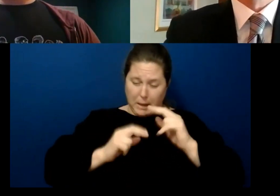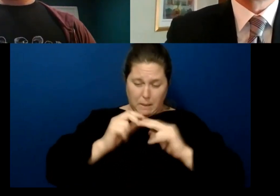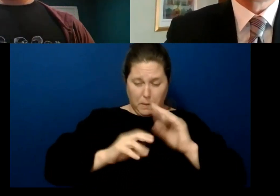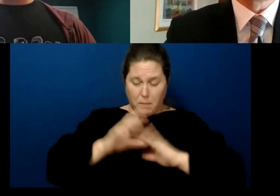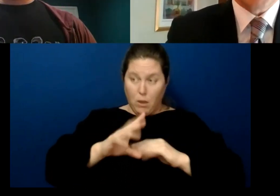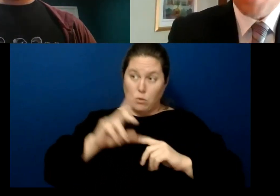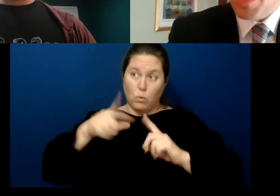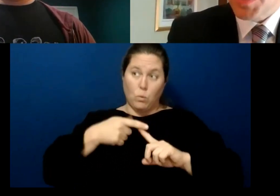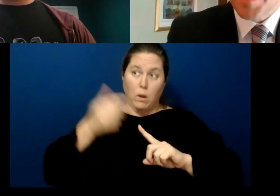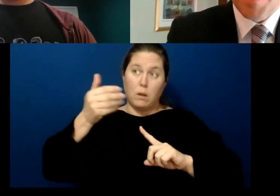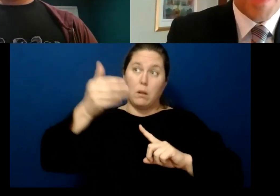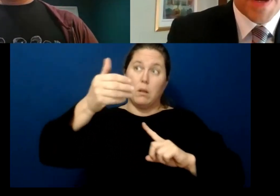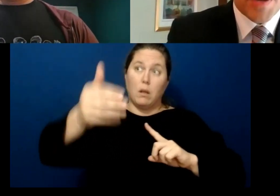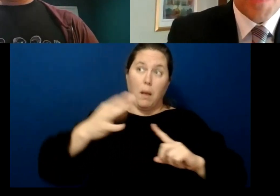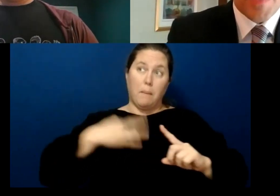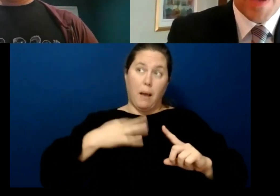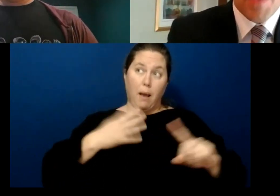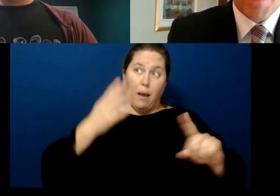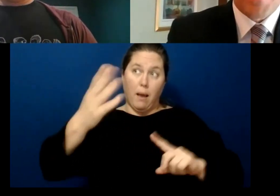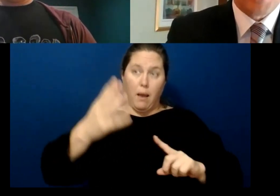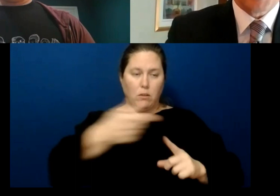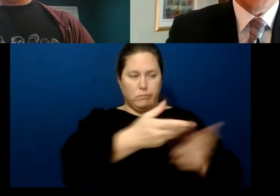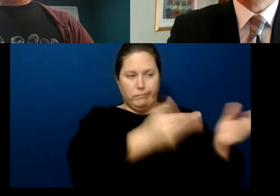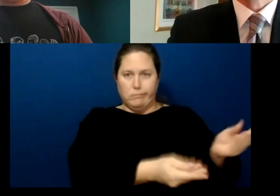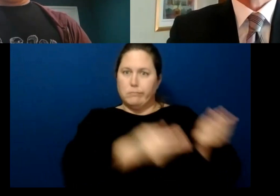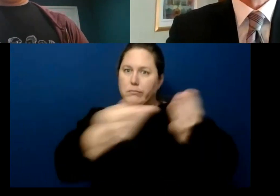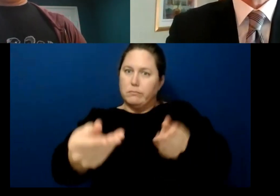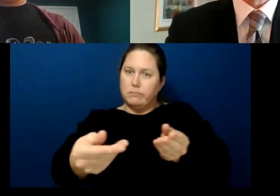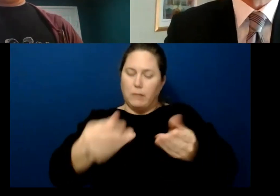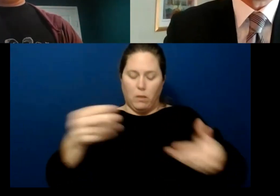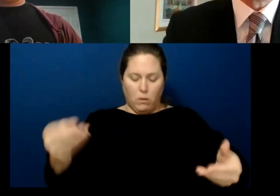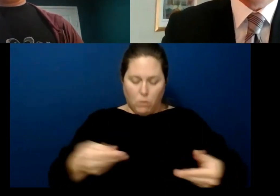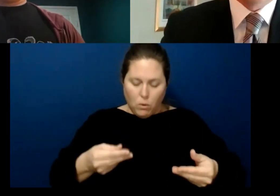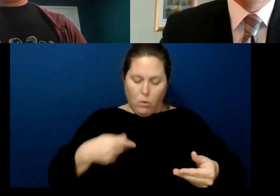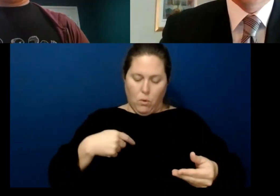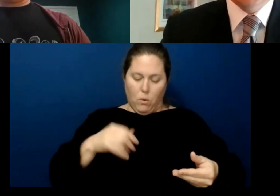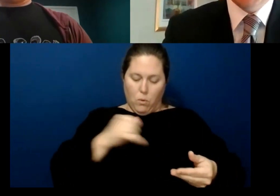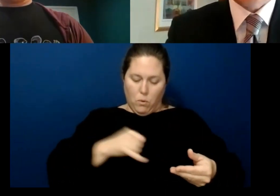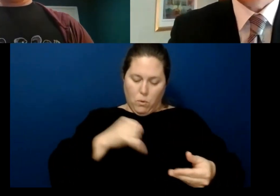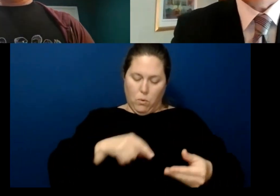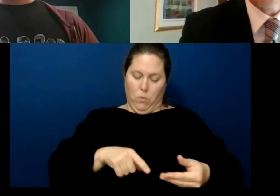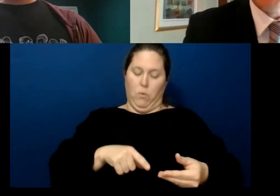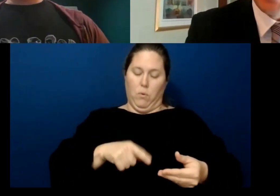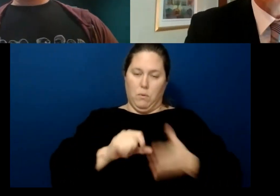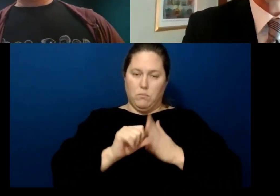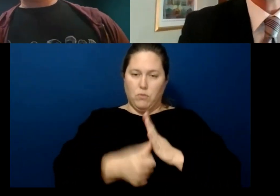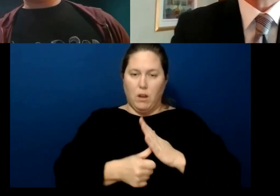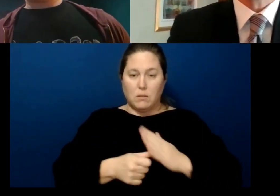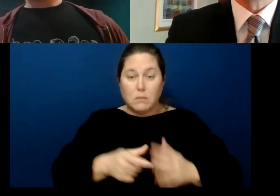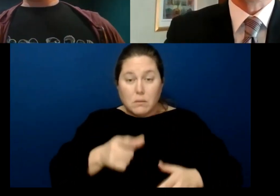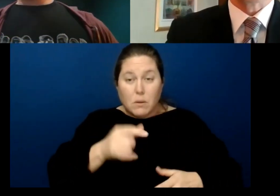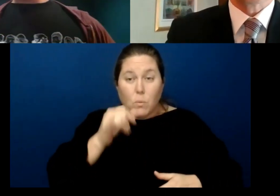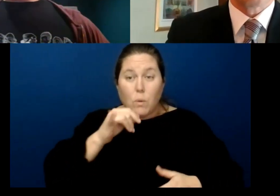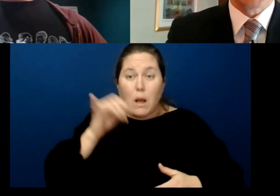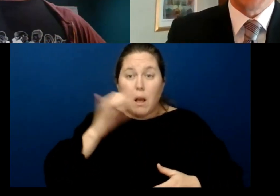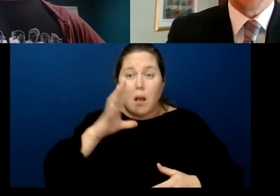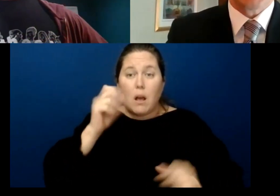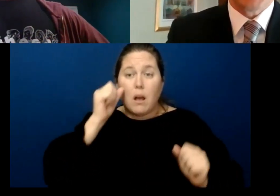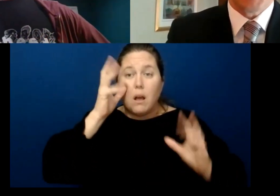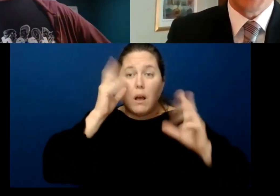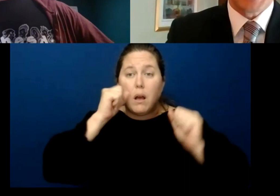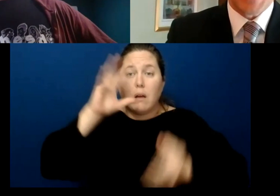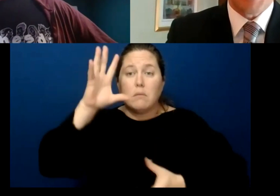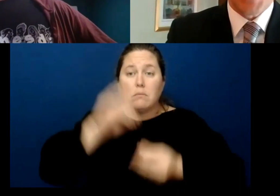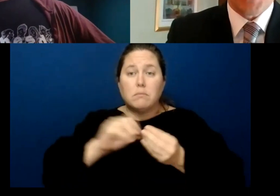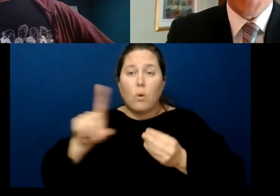apart. Awesome. Thank you for that. We've 126 questions. So I've been scrolling through, just looking